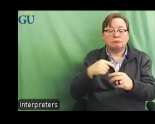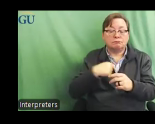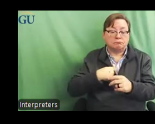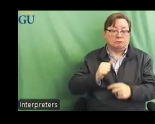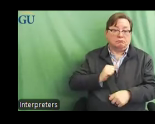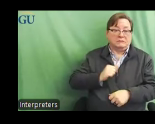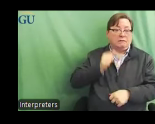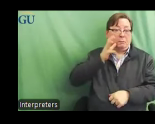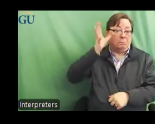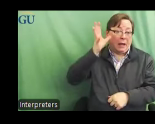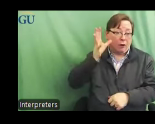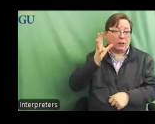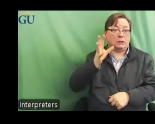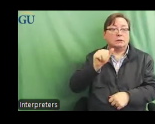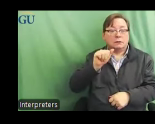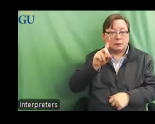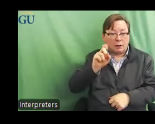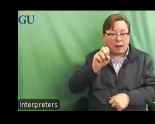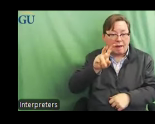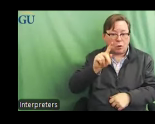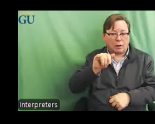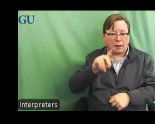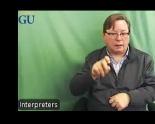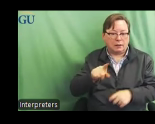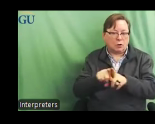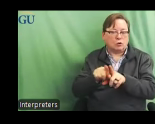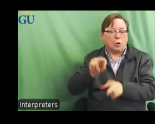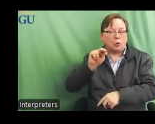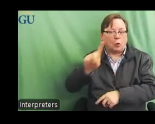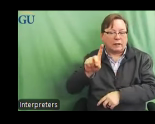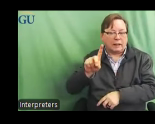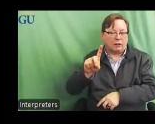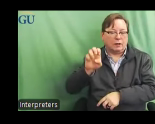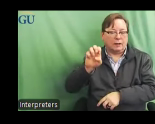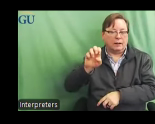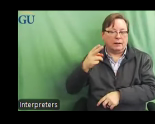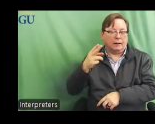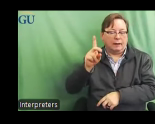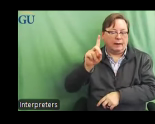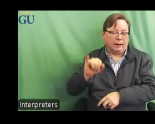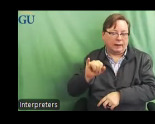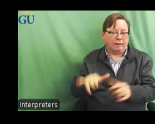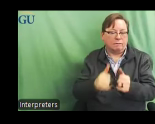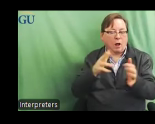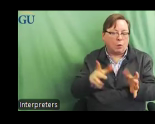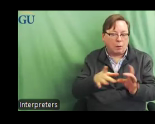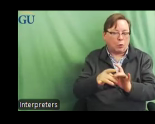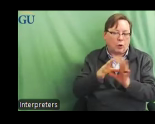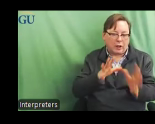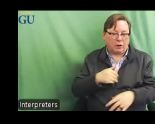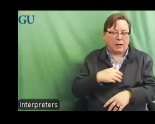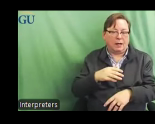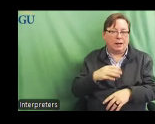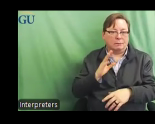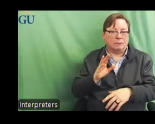parent advocate and also the North Dakota EHDI Family Follow-Up Coordinator, and I'm on the board of the Hands and Voices here in